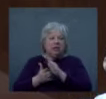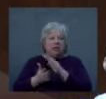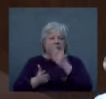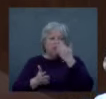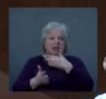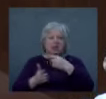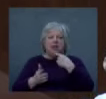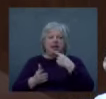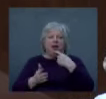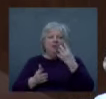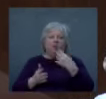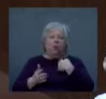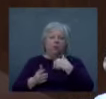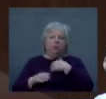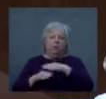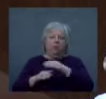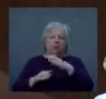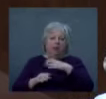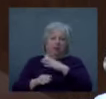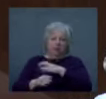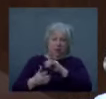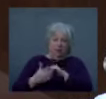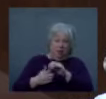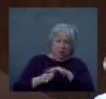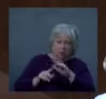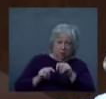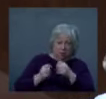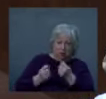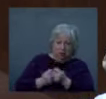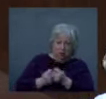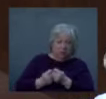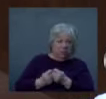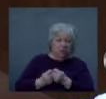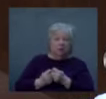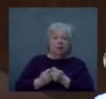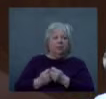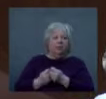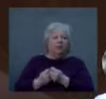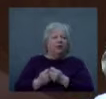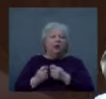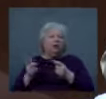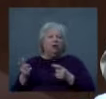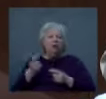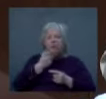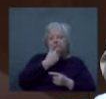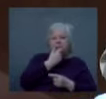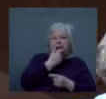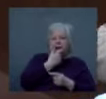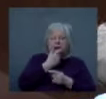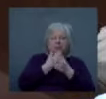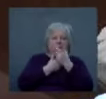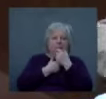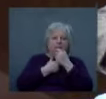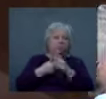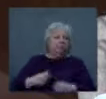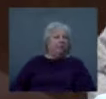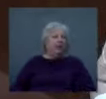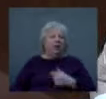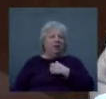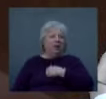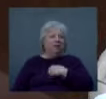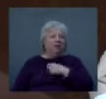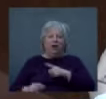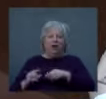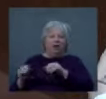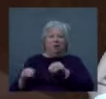the committee. Is this four members of the team? As you just Director Adcock, could you move the mic towards you? I'm sorry, I